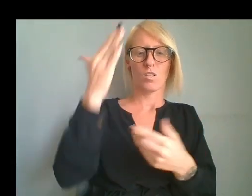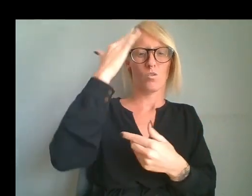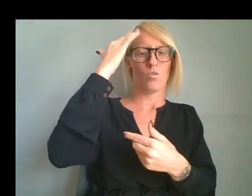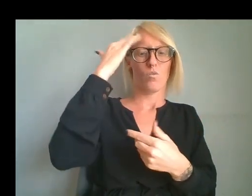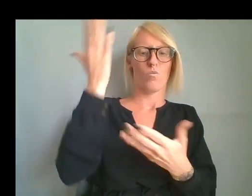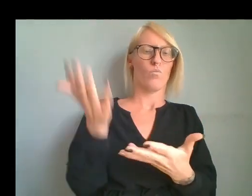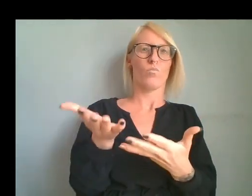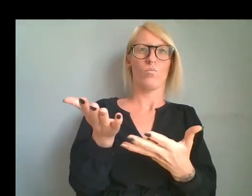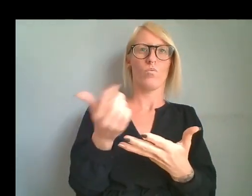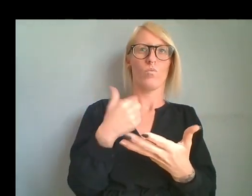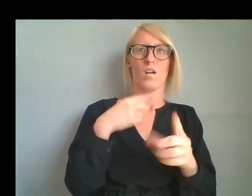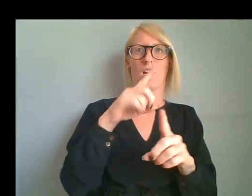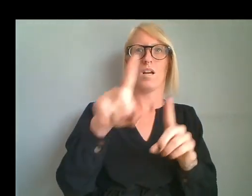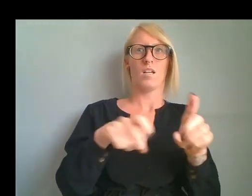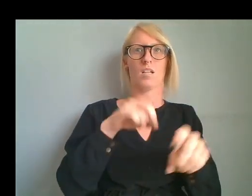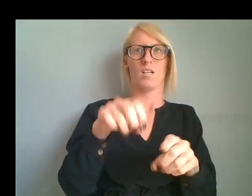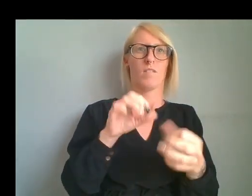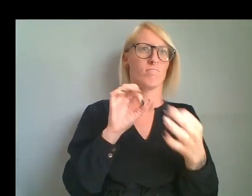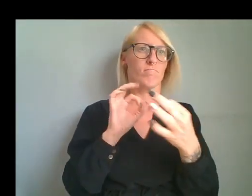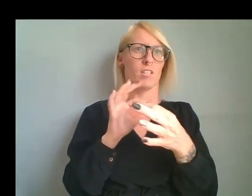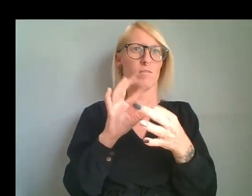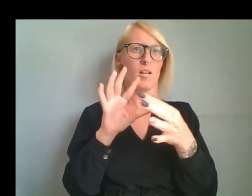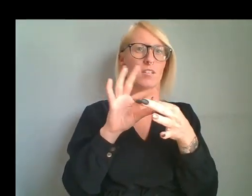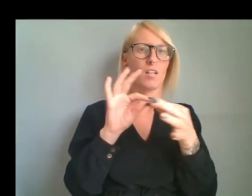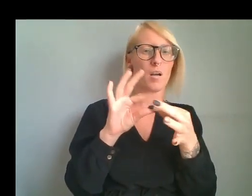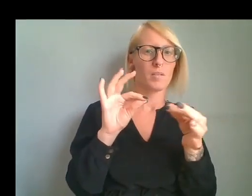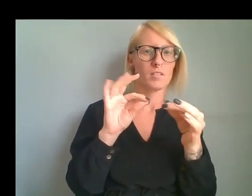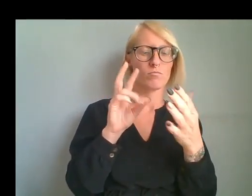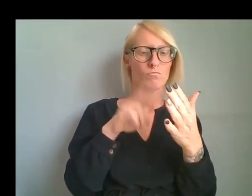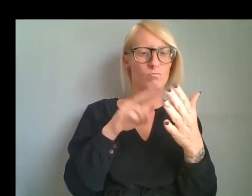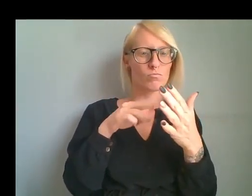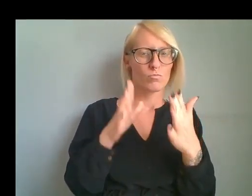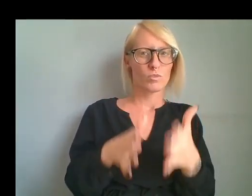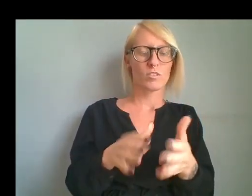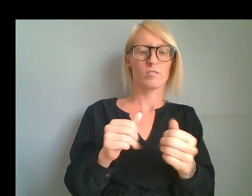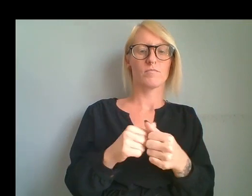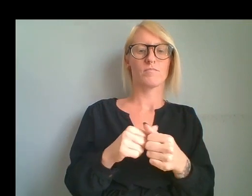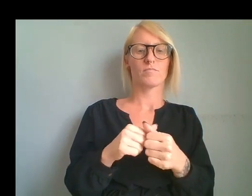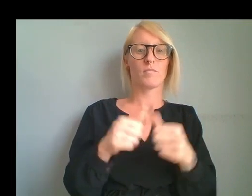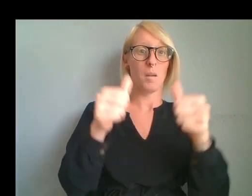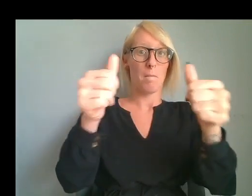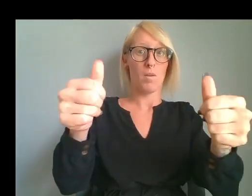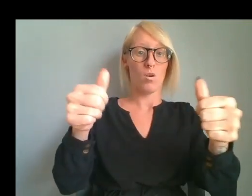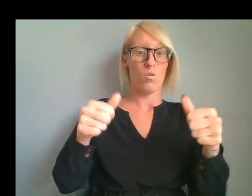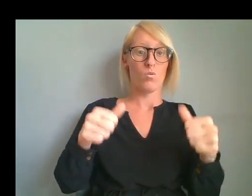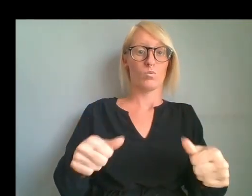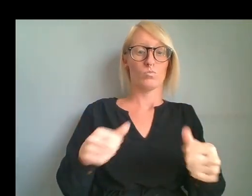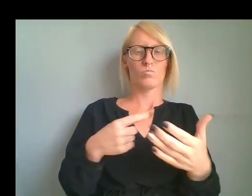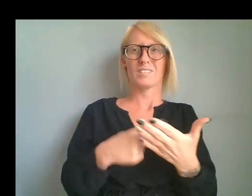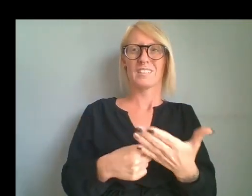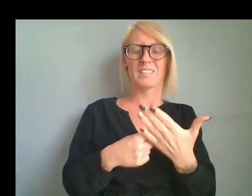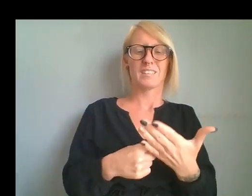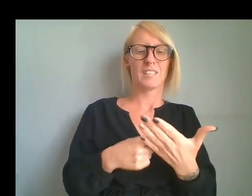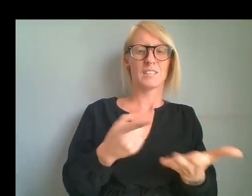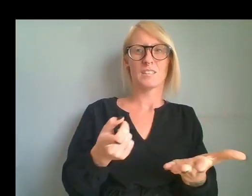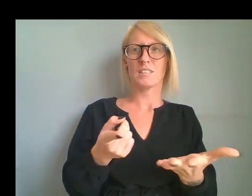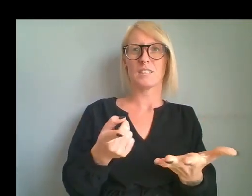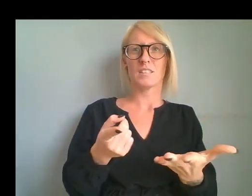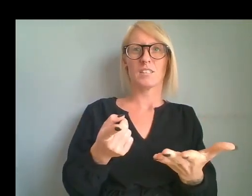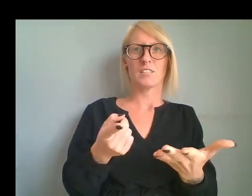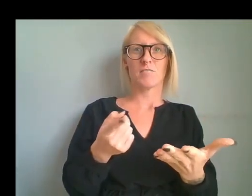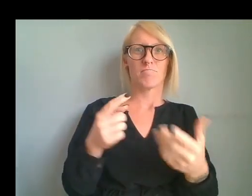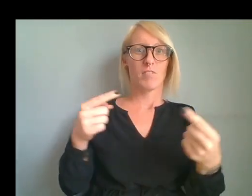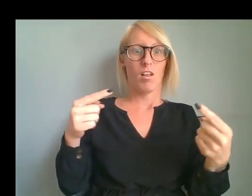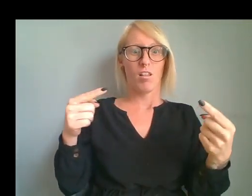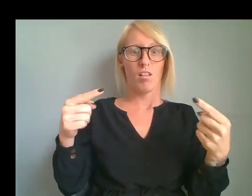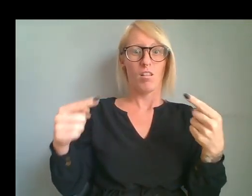try a way to get some reader feedback in your comments. Just, you know, put a post on talk about stuff, even if it's a little